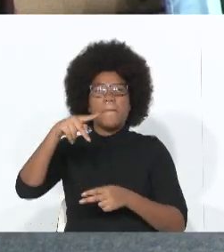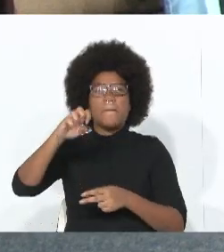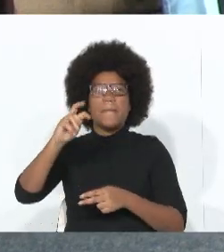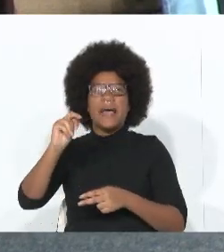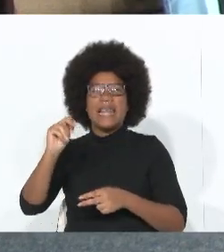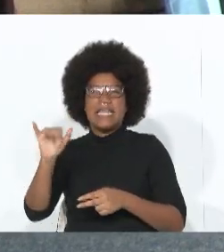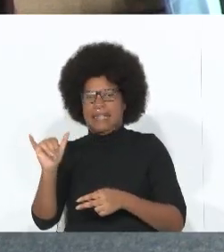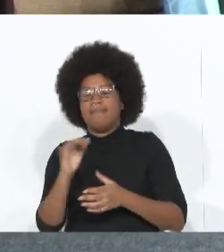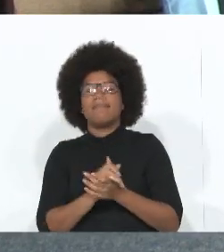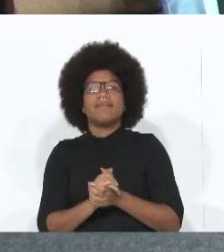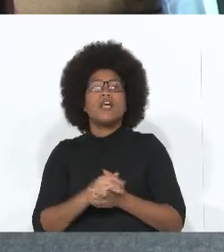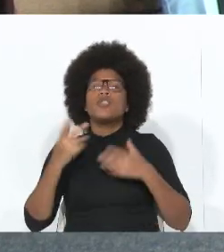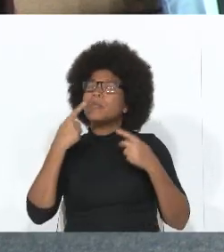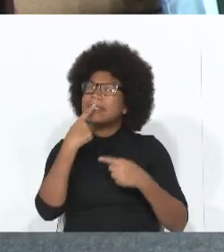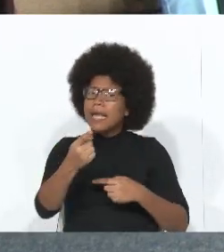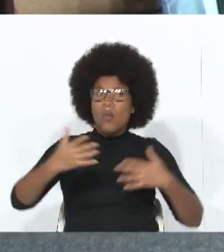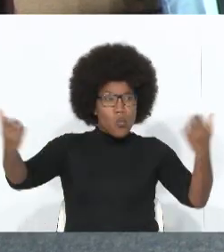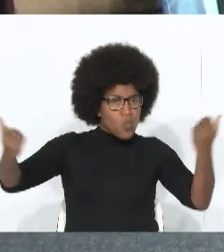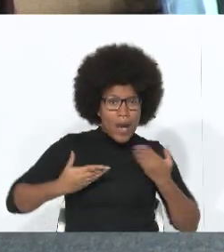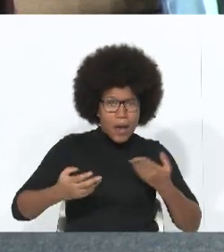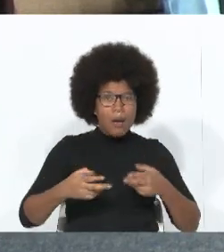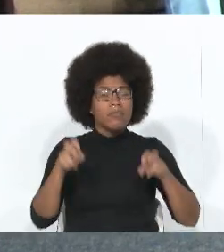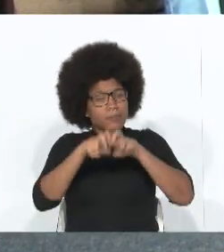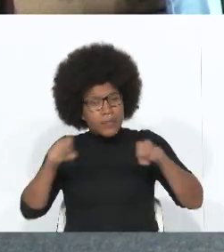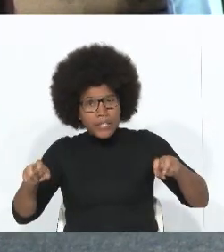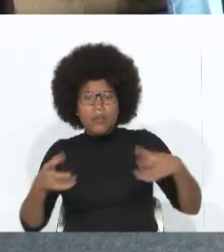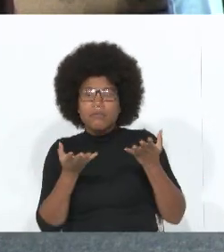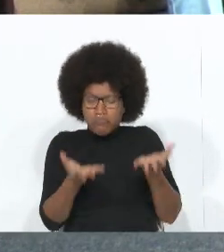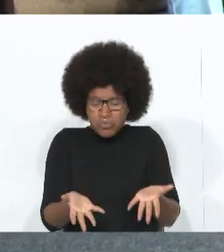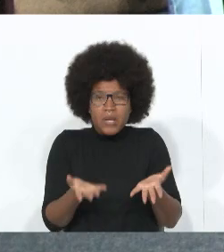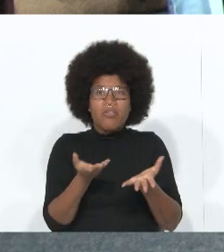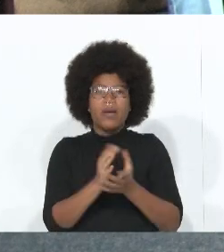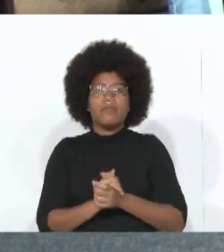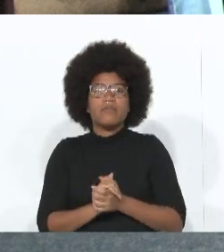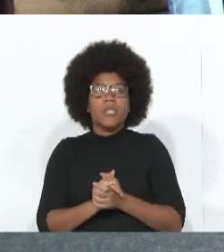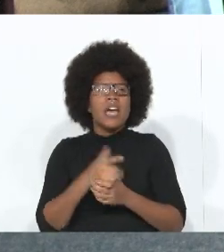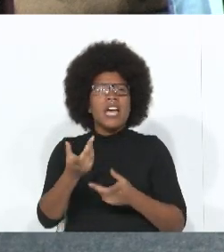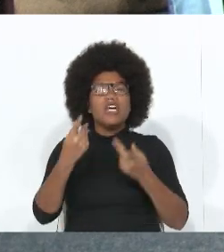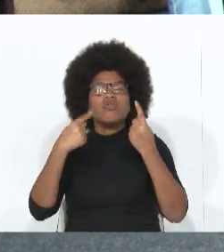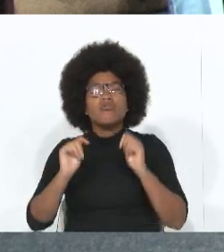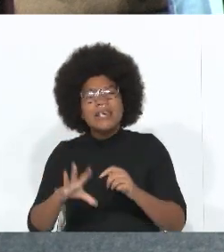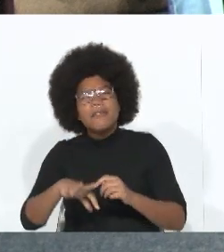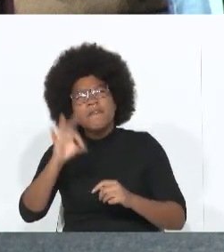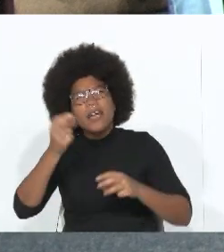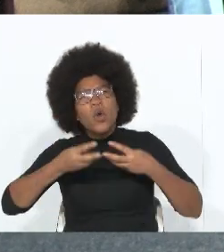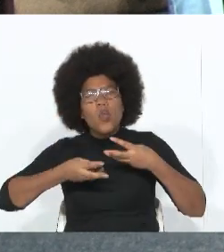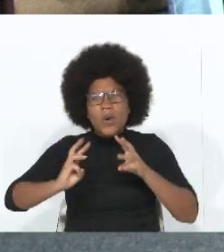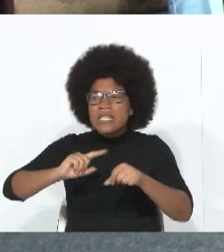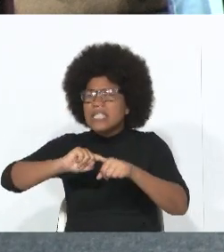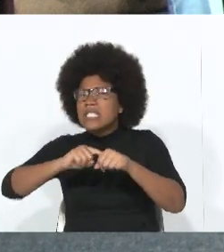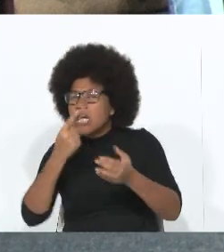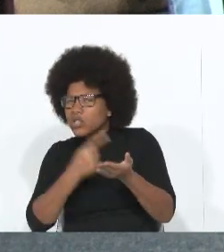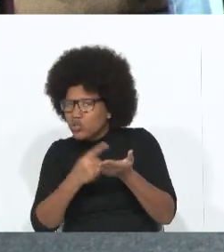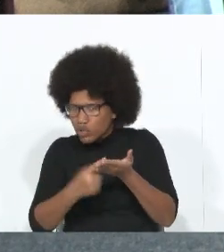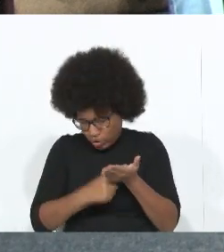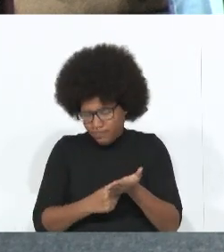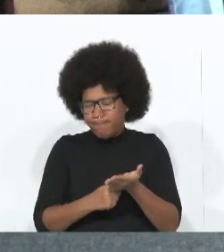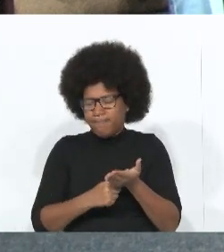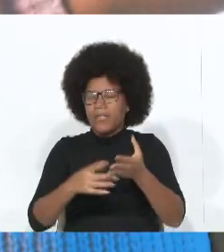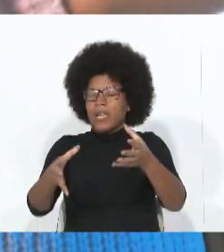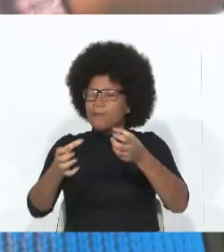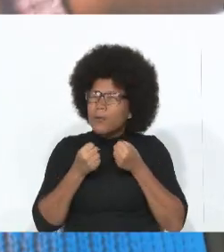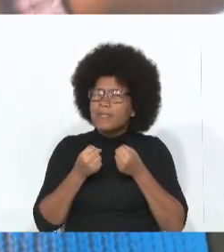left. So we say welcome to all the panels. Now, in trying to find a way to start the discussion,